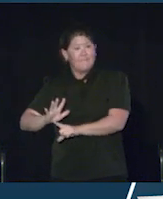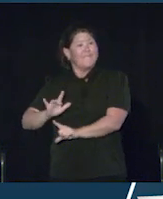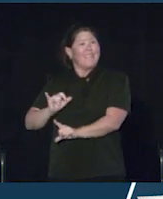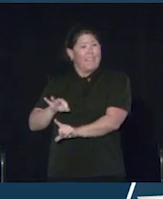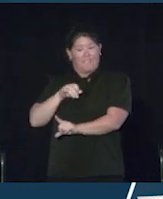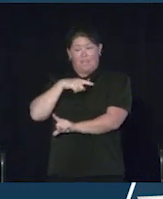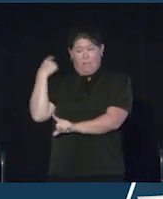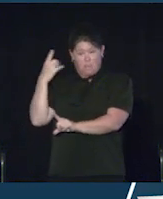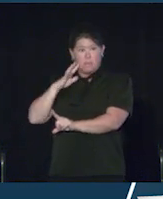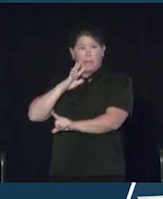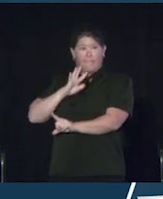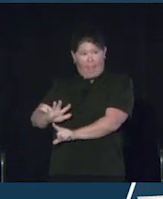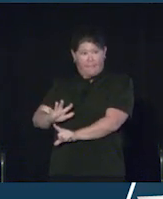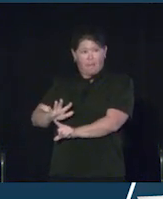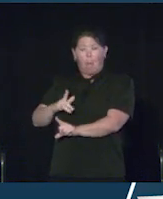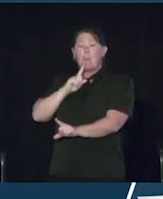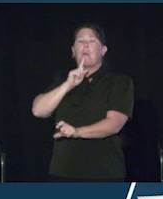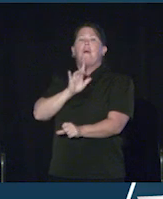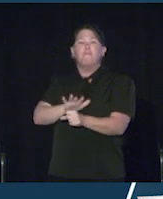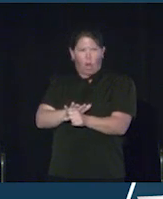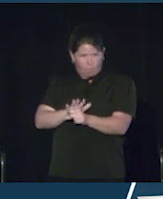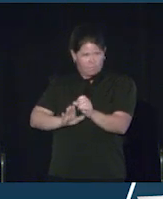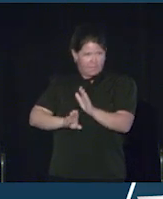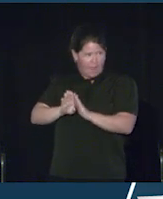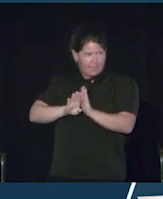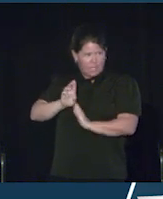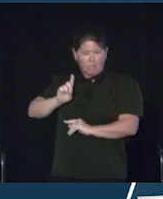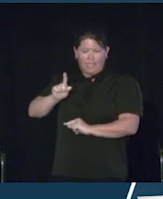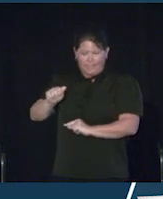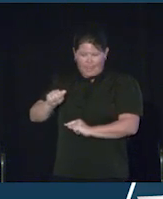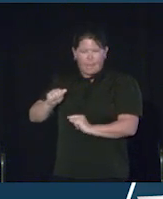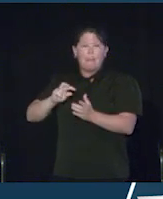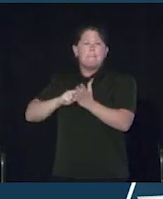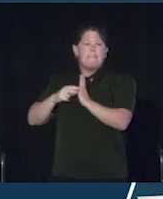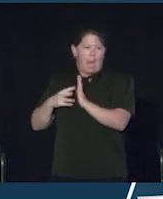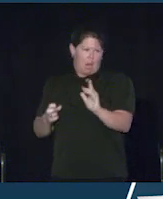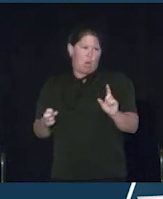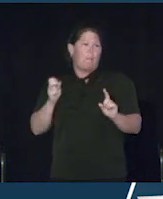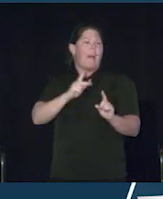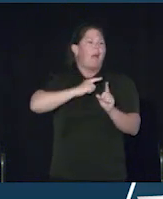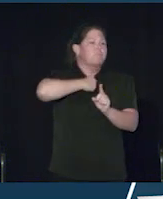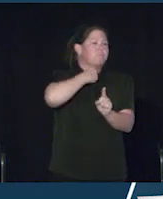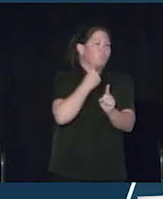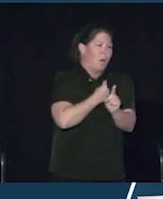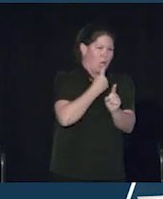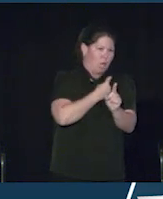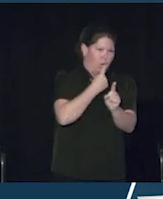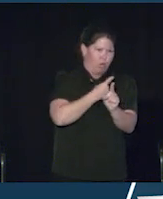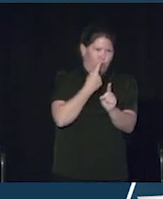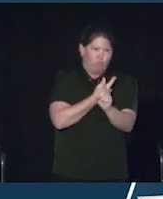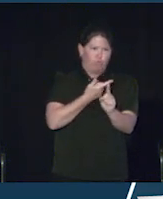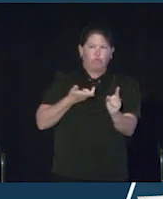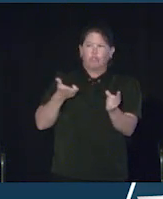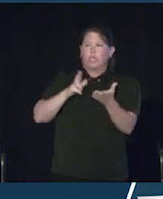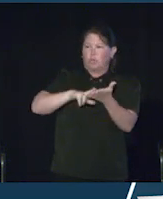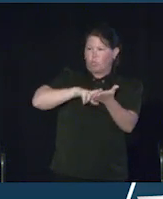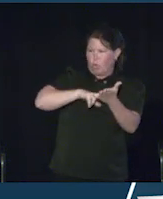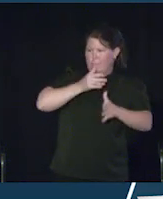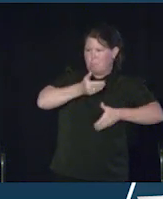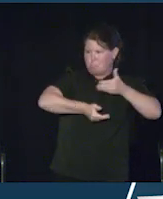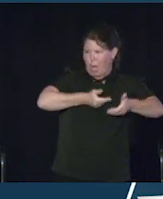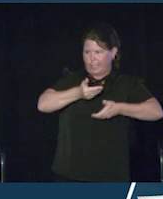diagnosis of a developmental disability, then they can go in pre-enrollment and they can continue being an active client of the